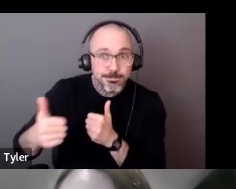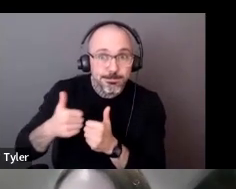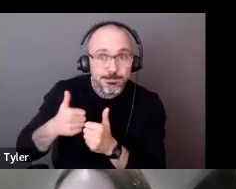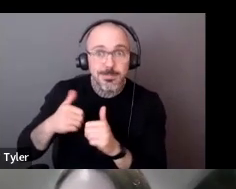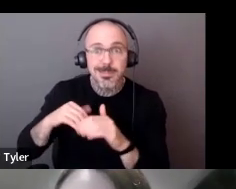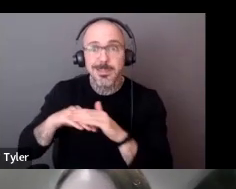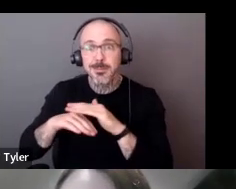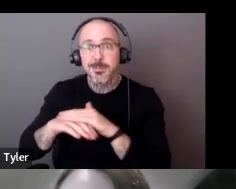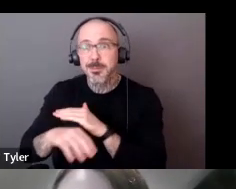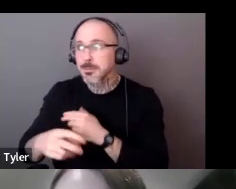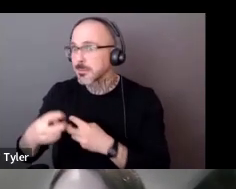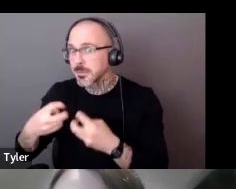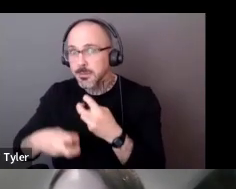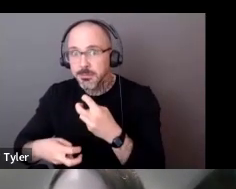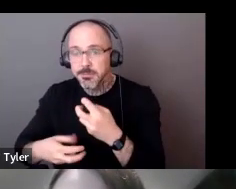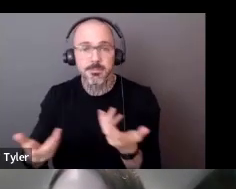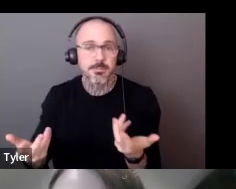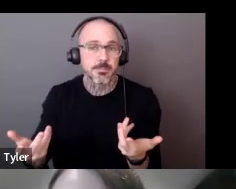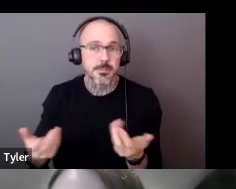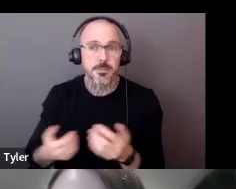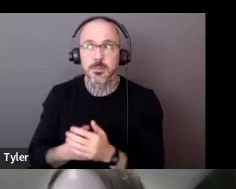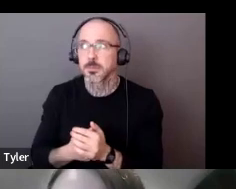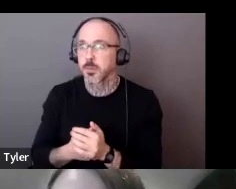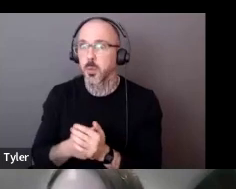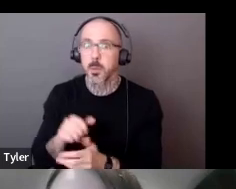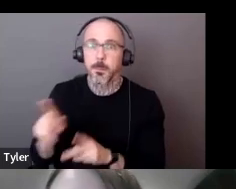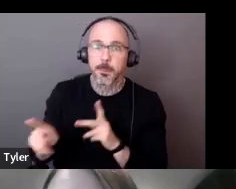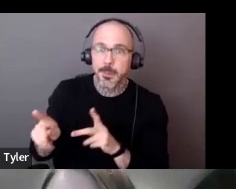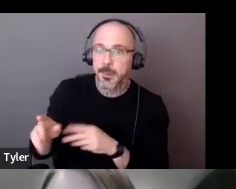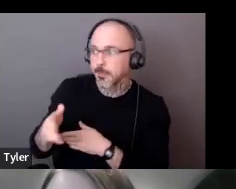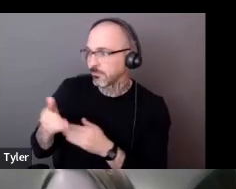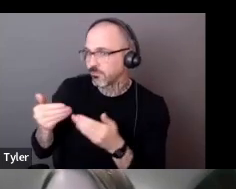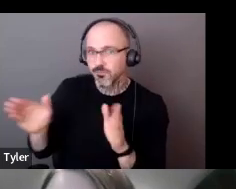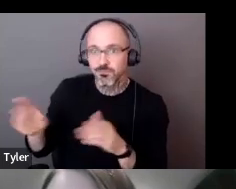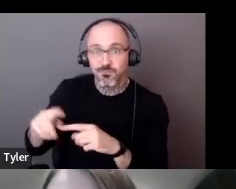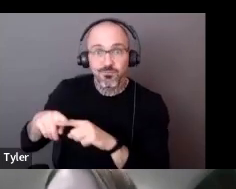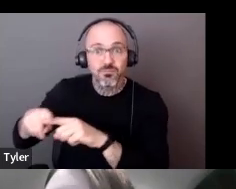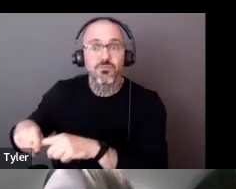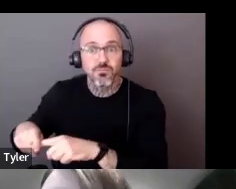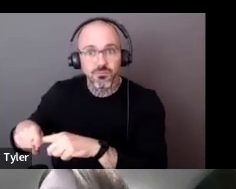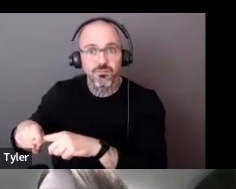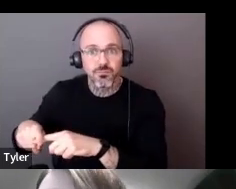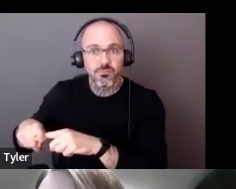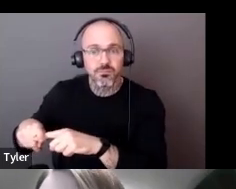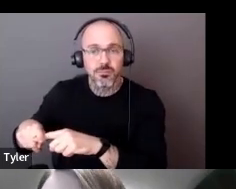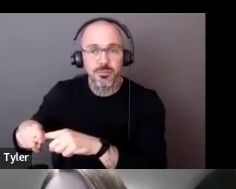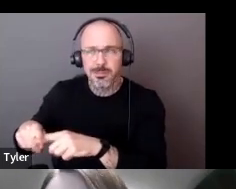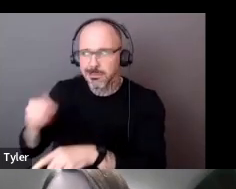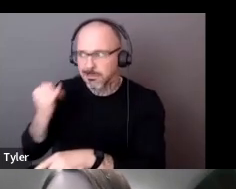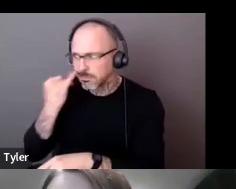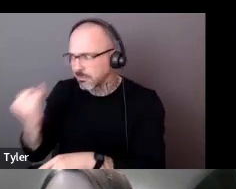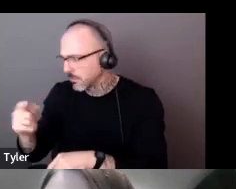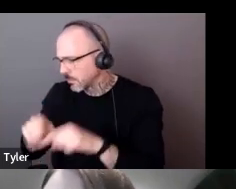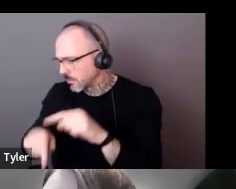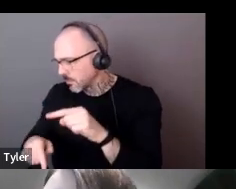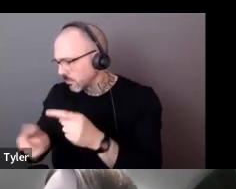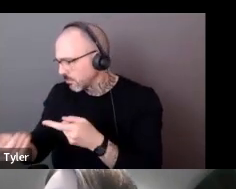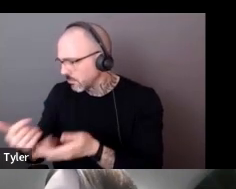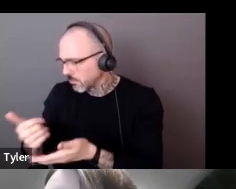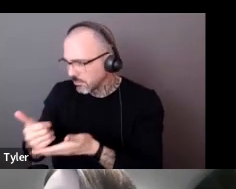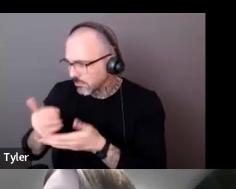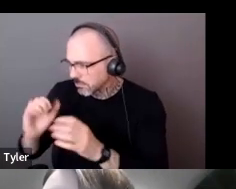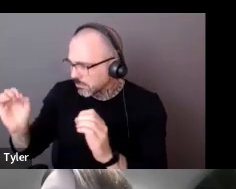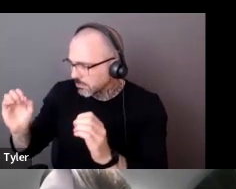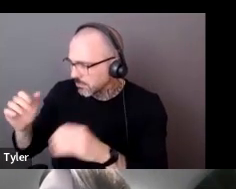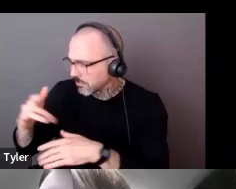sometimes. Sometimes you have to rely on people, but you can't always rely on people, or